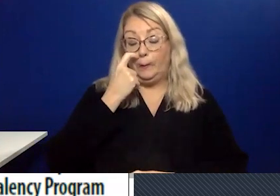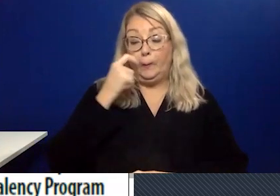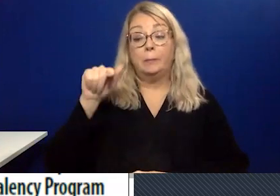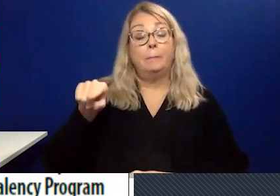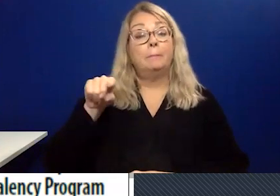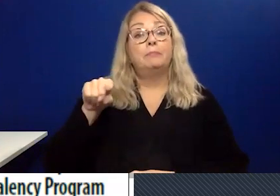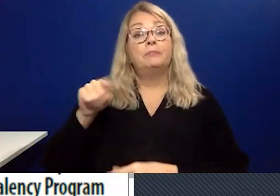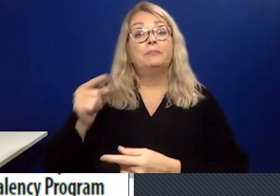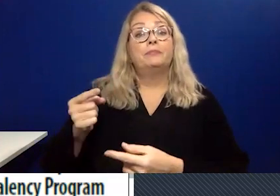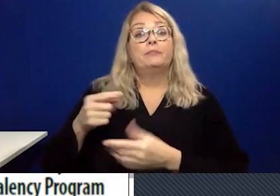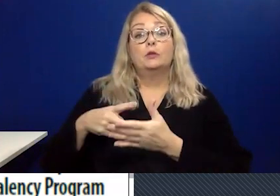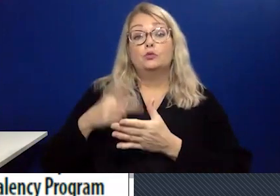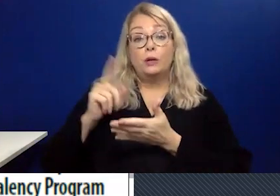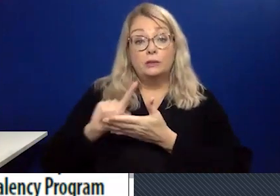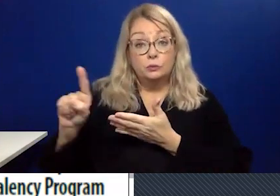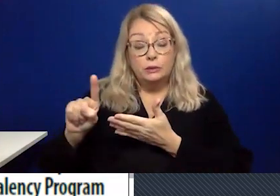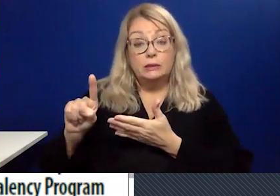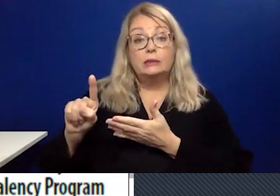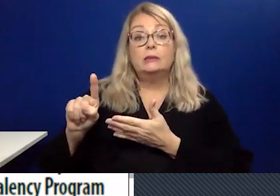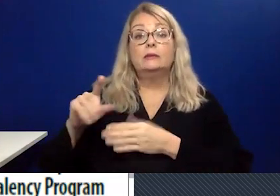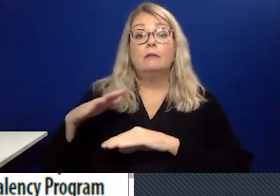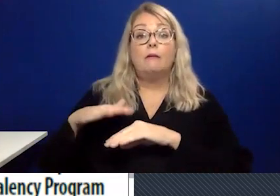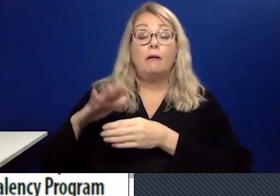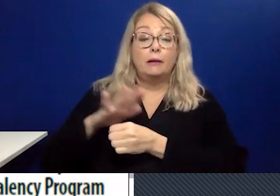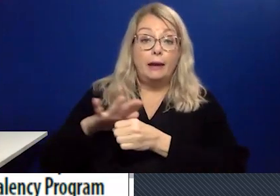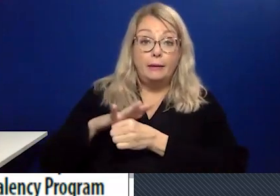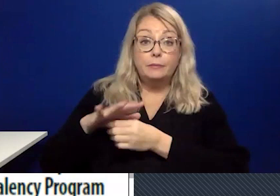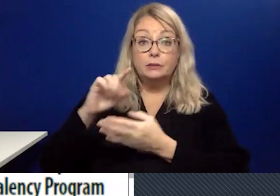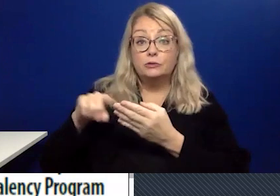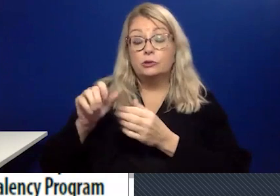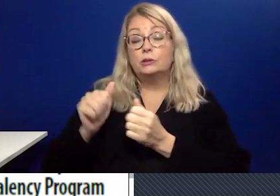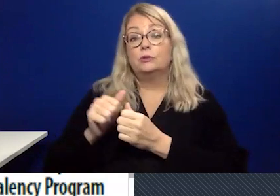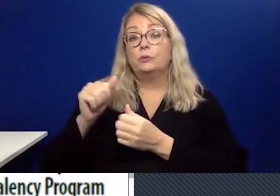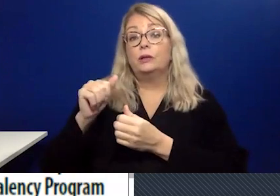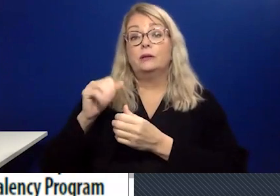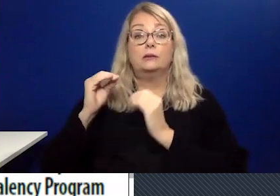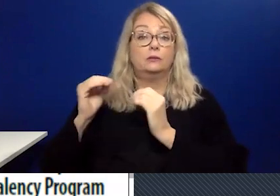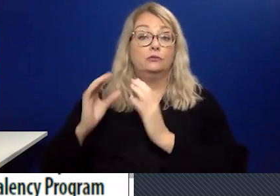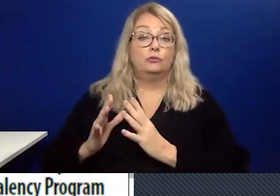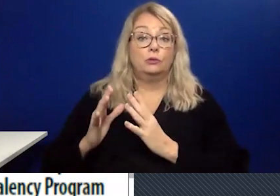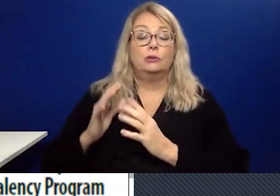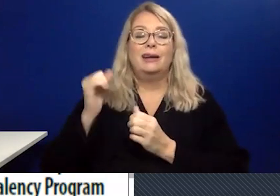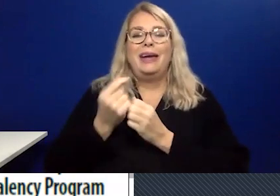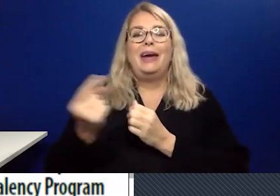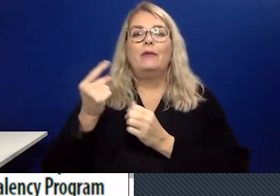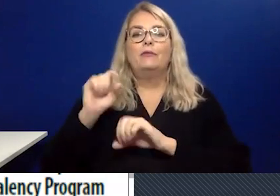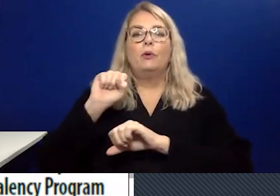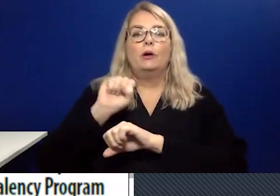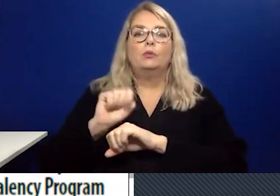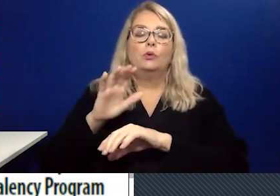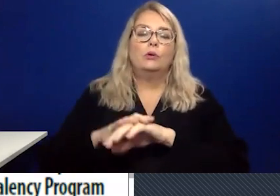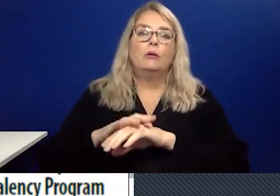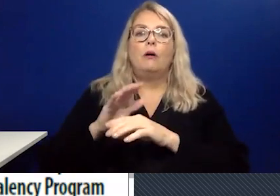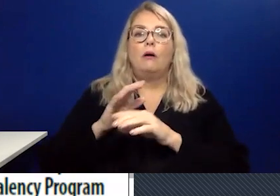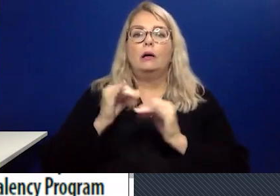come to campus twice a week. They check in with the instructor because everybody's working on individual goals. If me and Lisa are